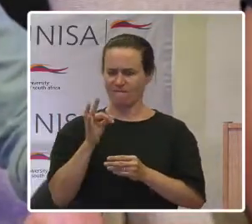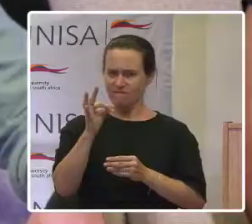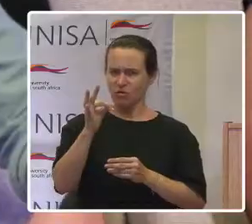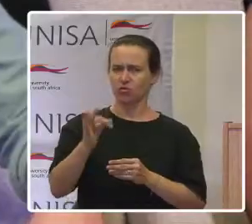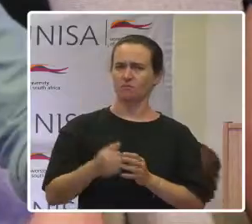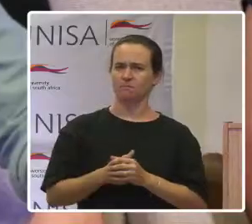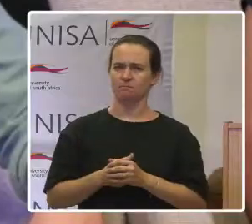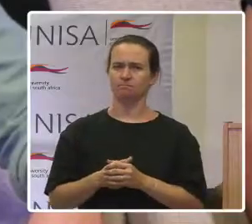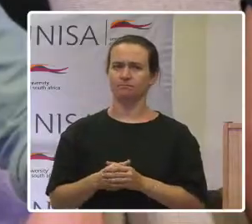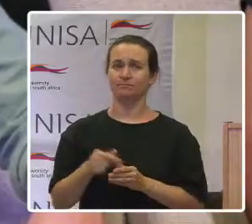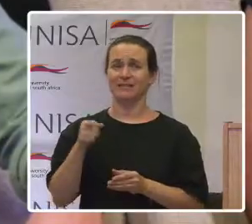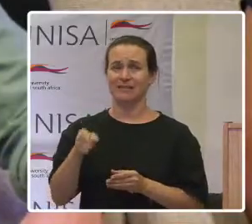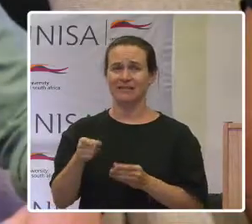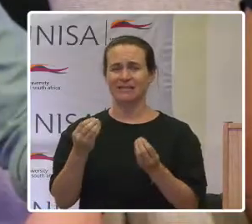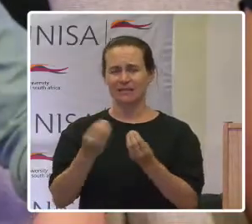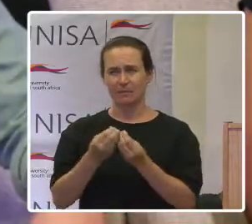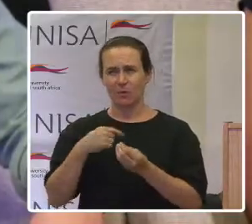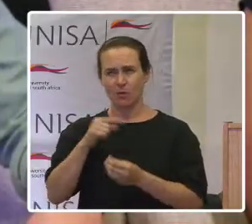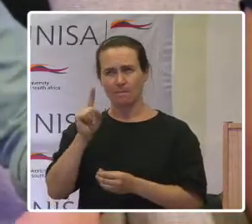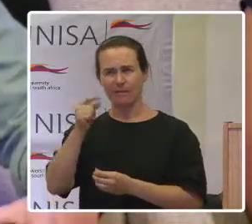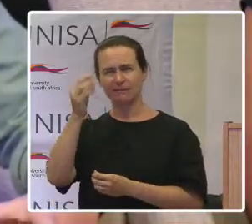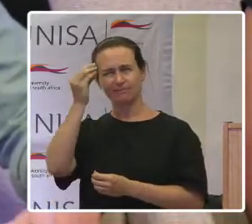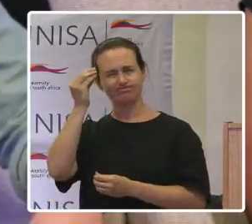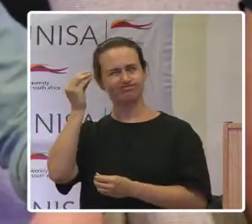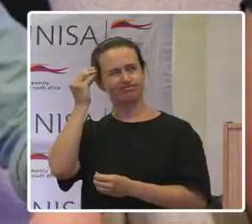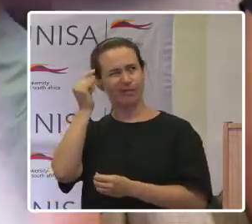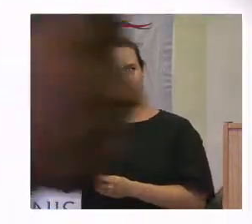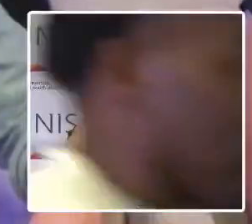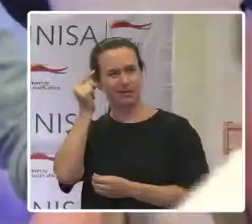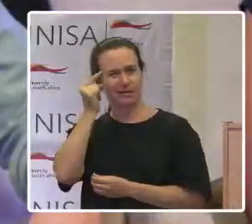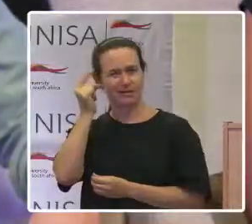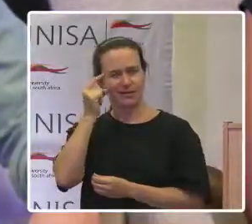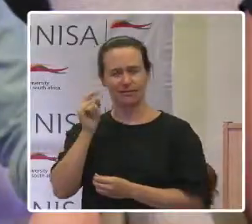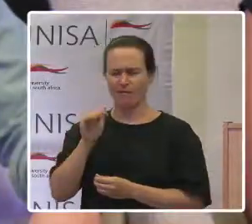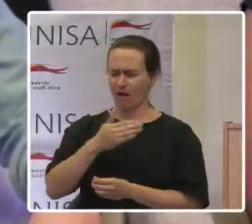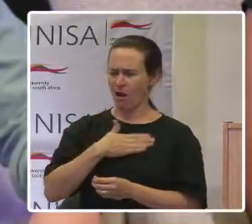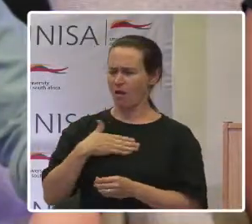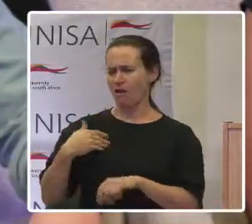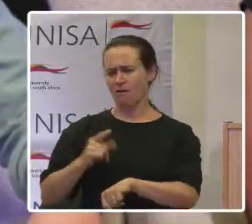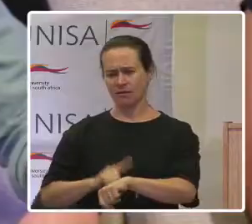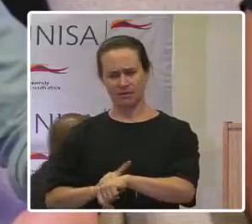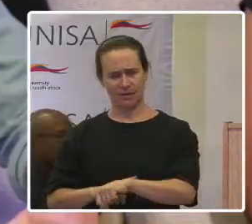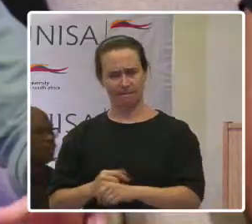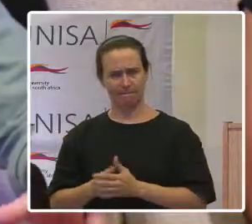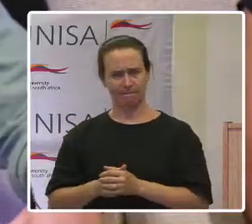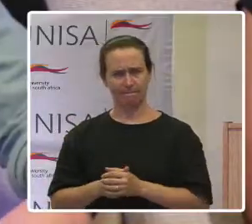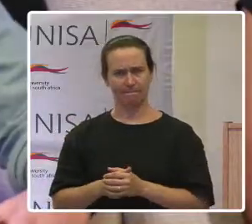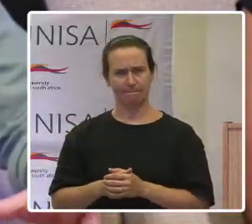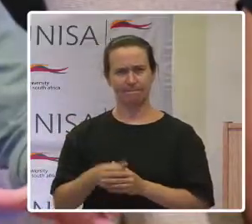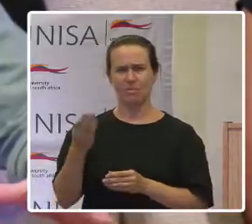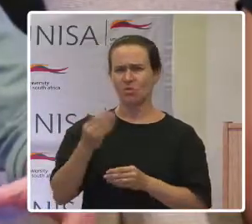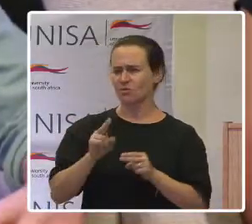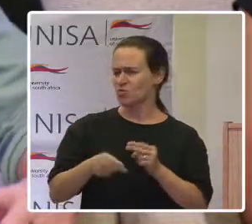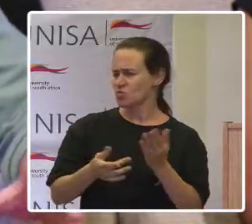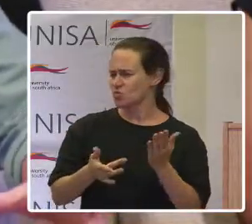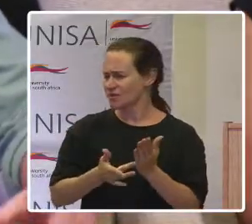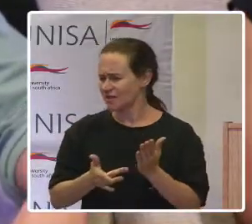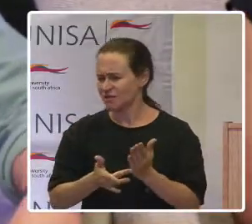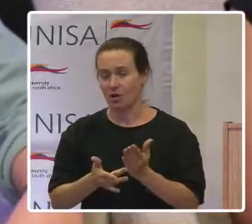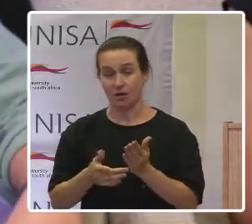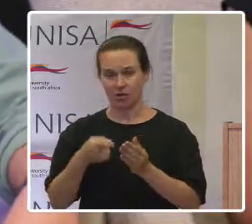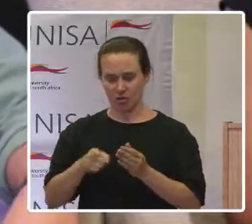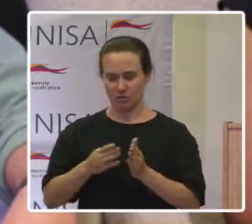It is definitely something that we need to consider, especially after so long, with drone technology emerging as it